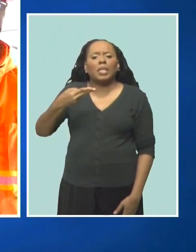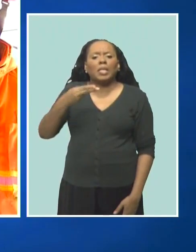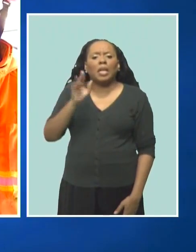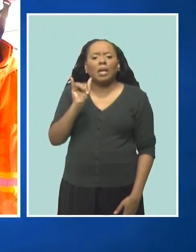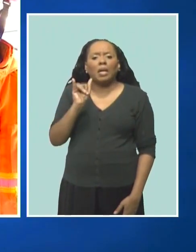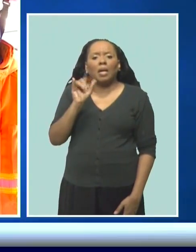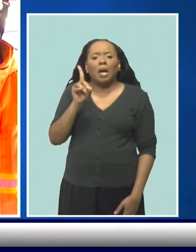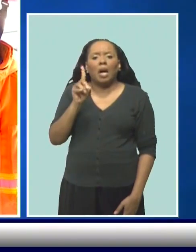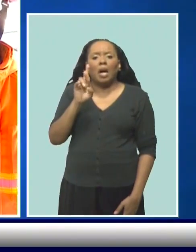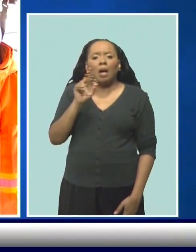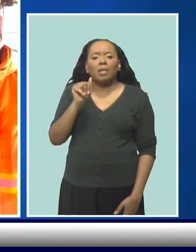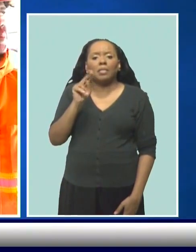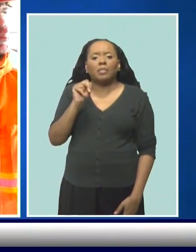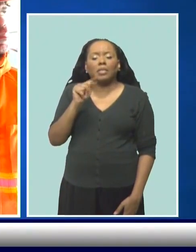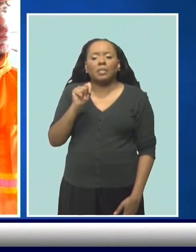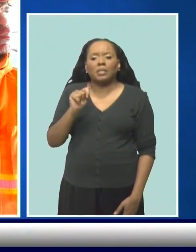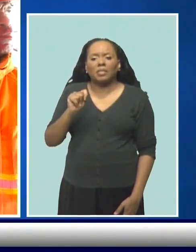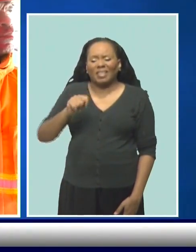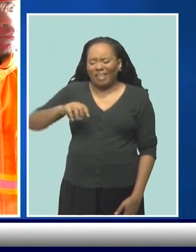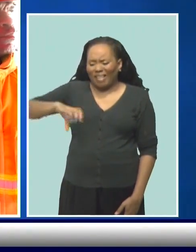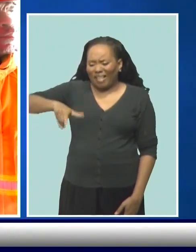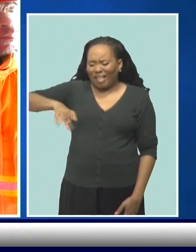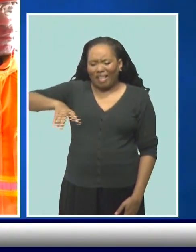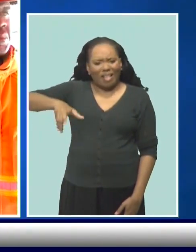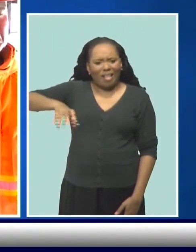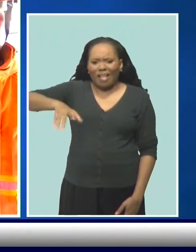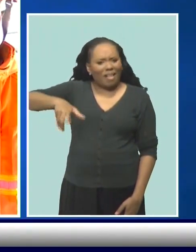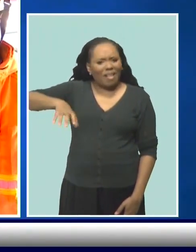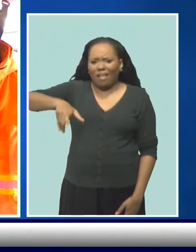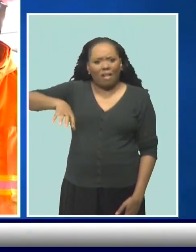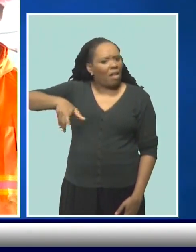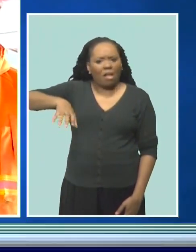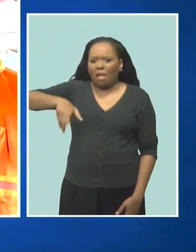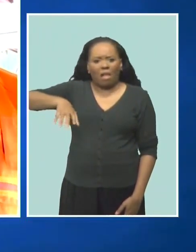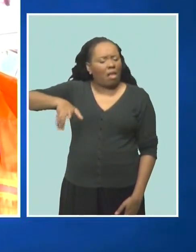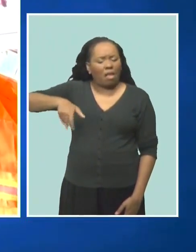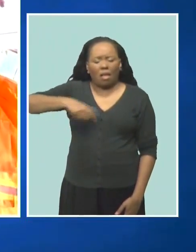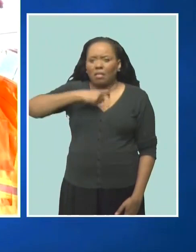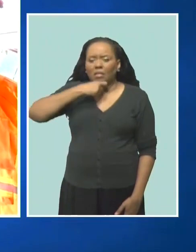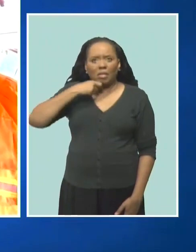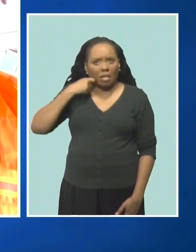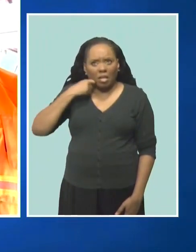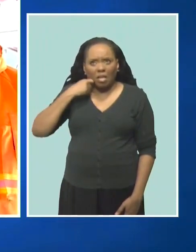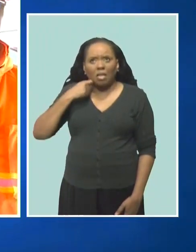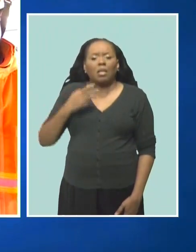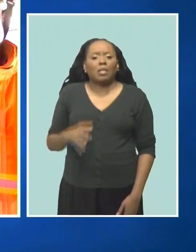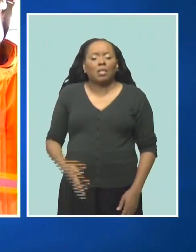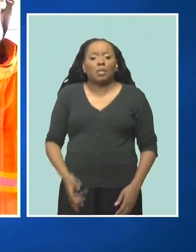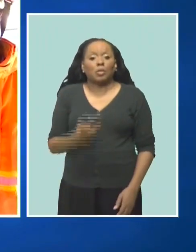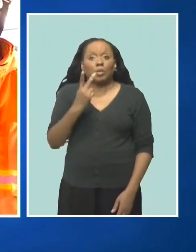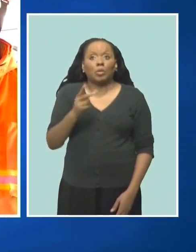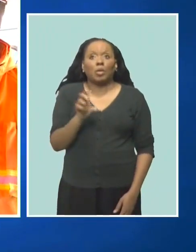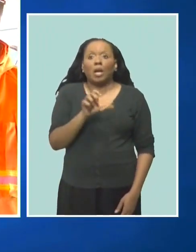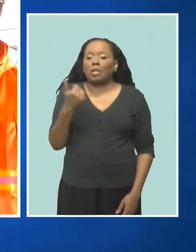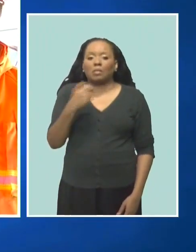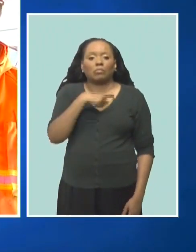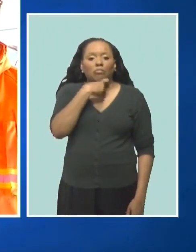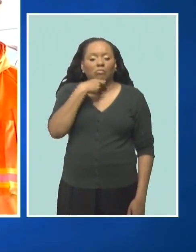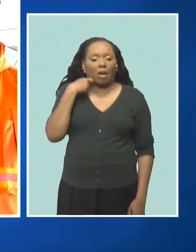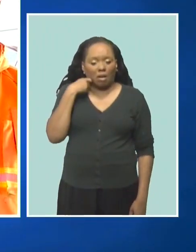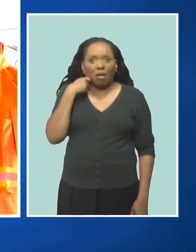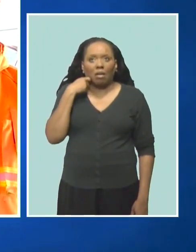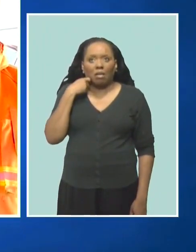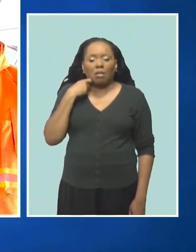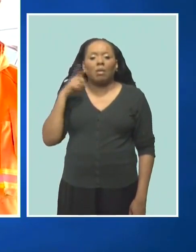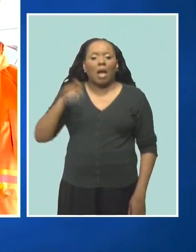hydrant that had water. When we were trying to expand the operation, we recognized that two of them closer to the Baxter Road area were dry. We